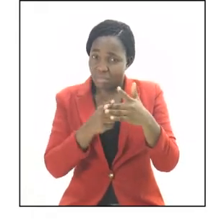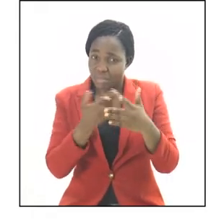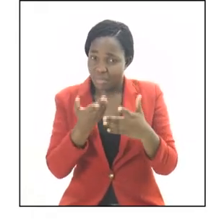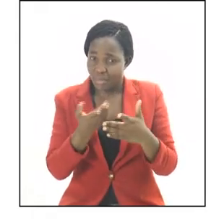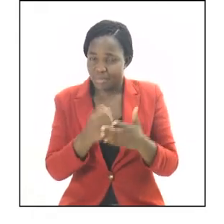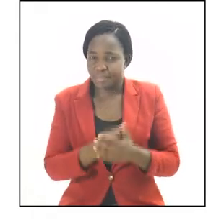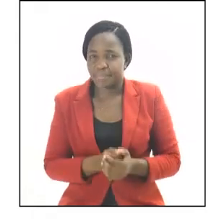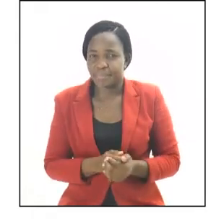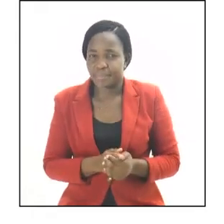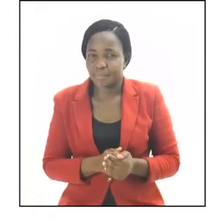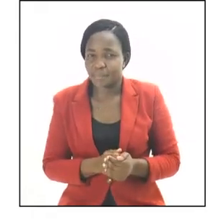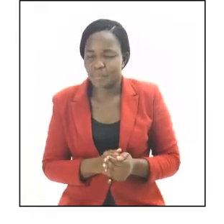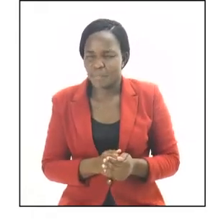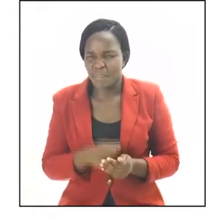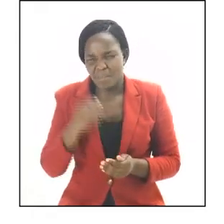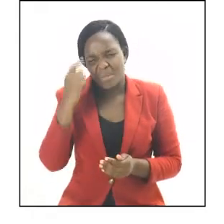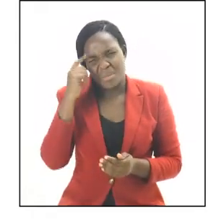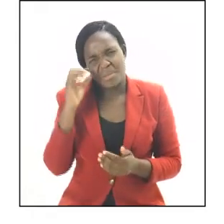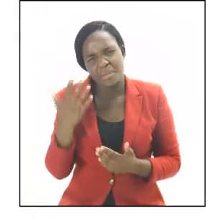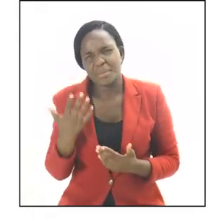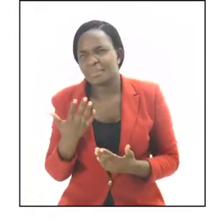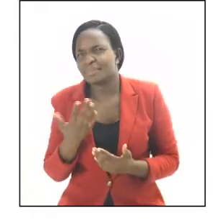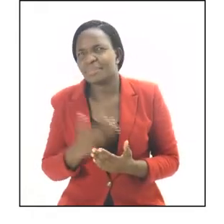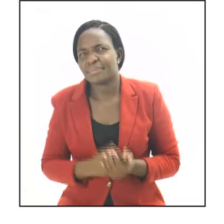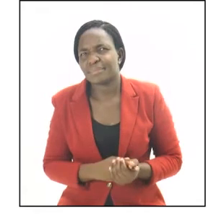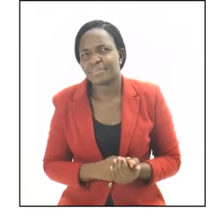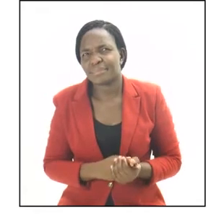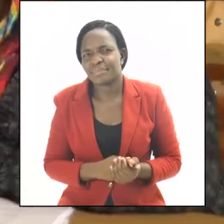on. Can you think of any?